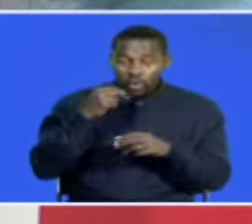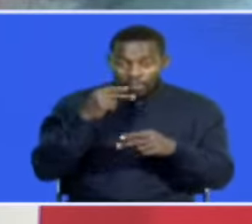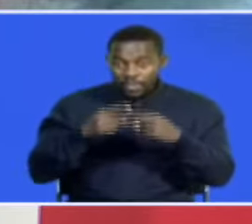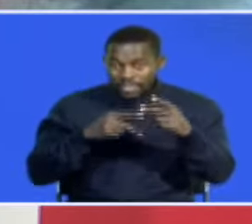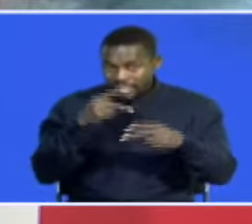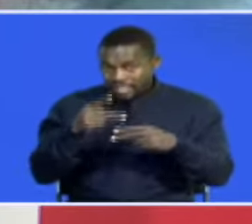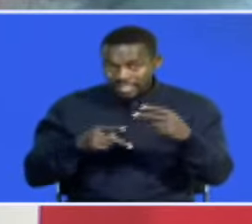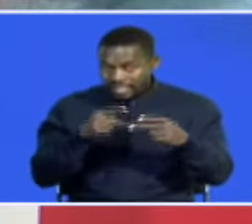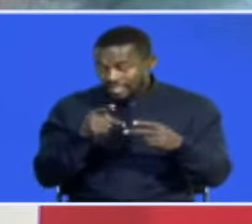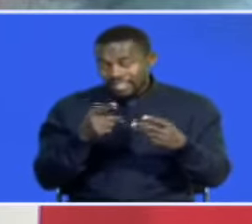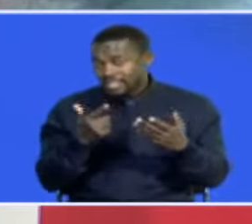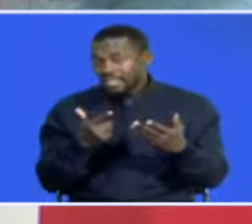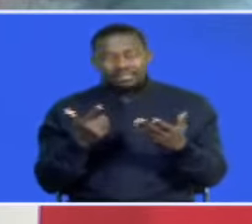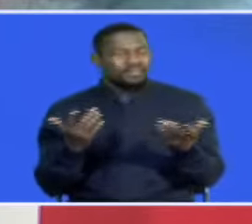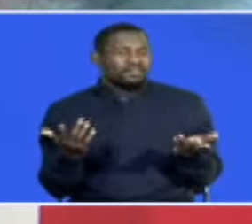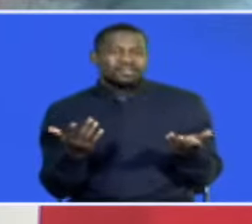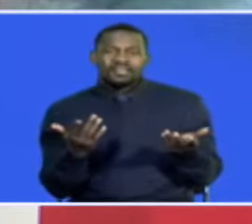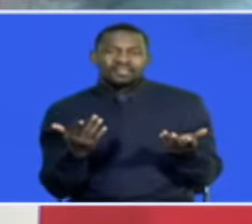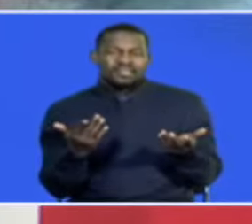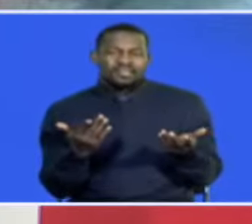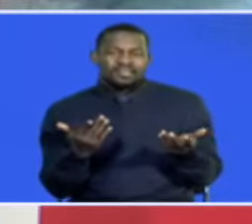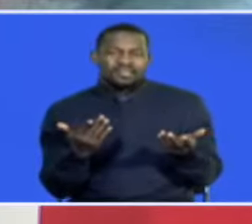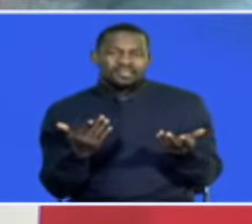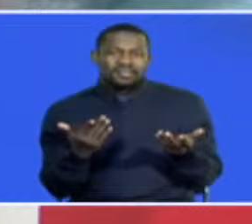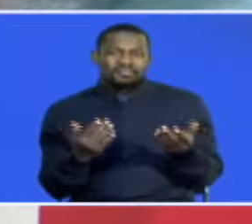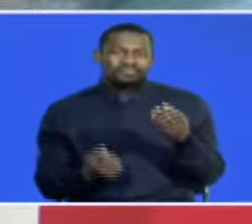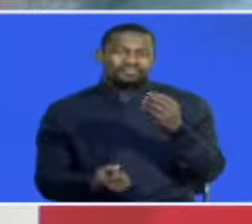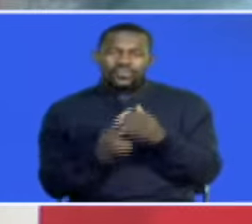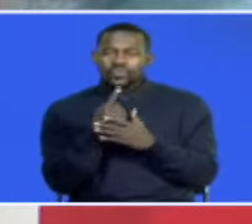easily raise political temperatures in the country.